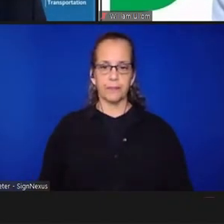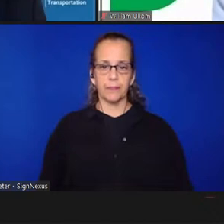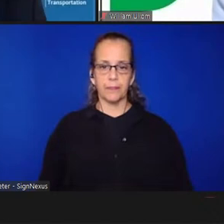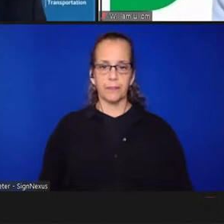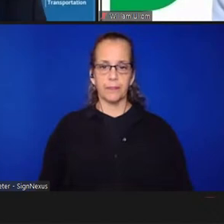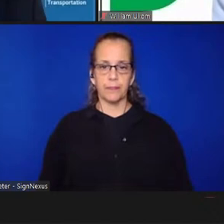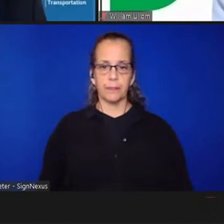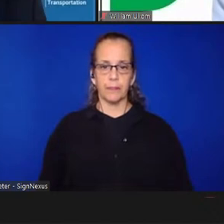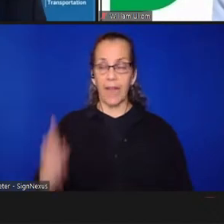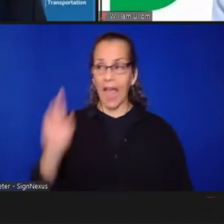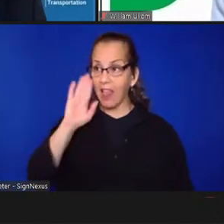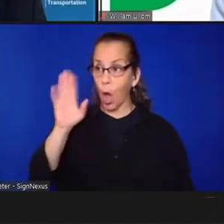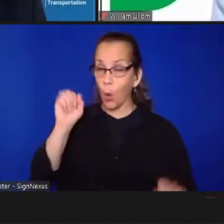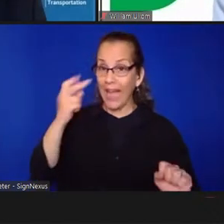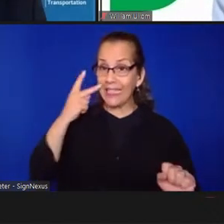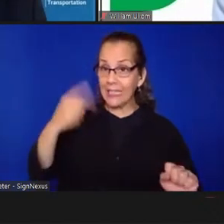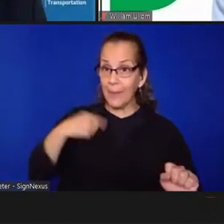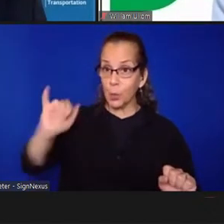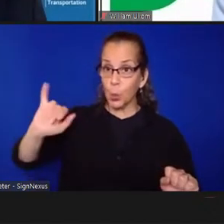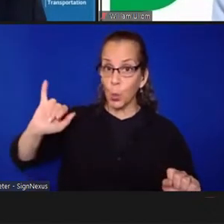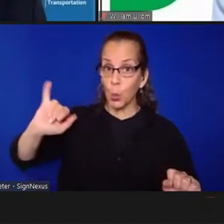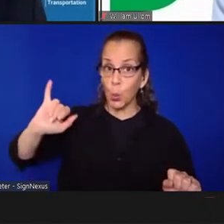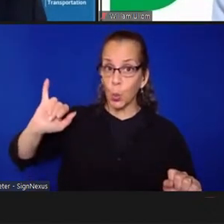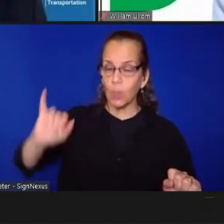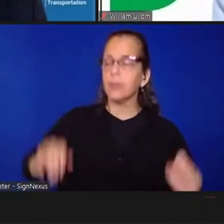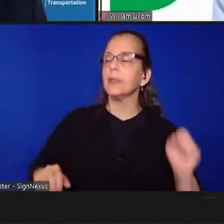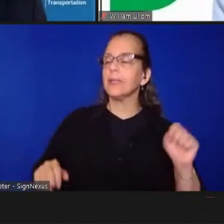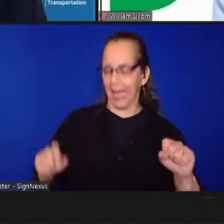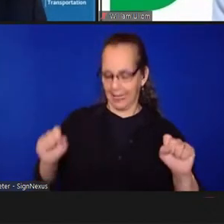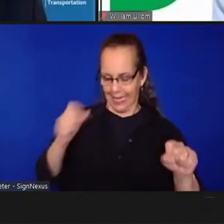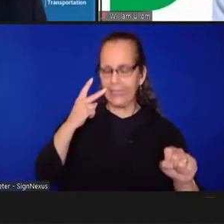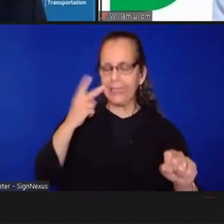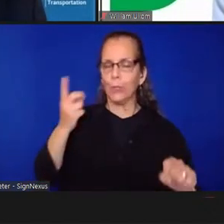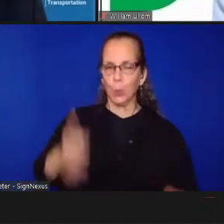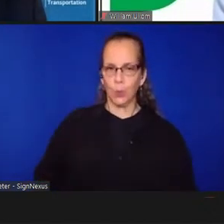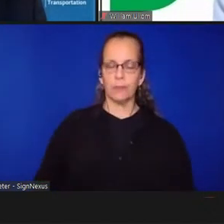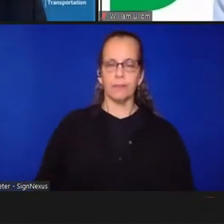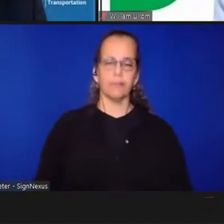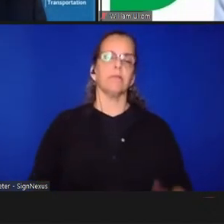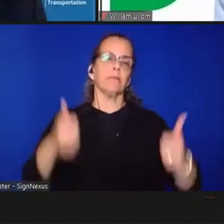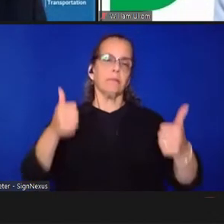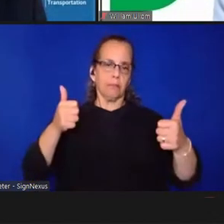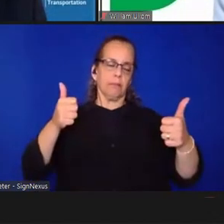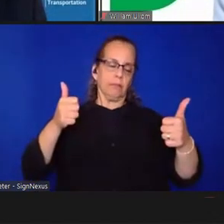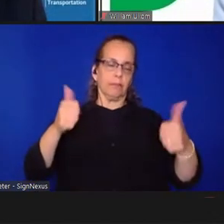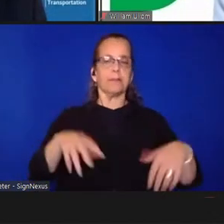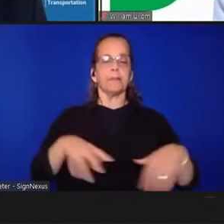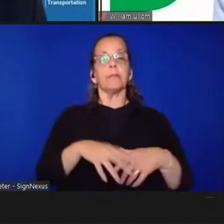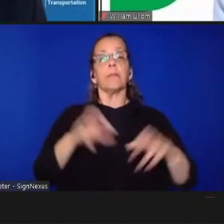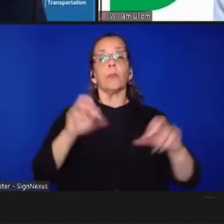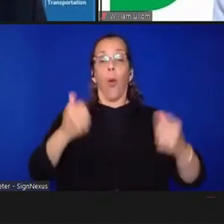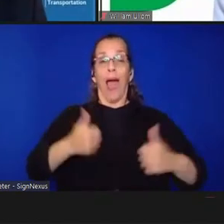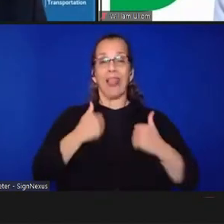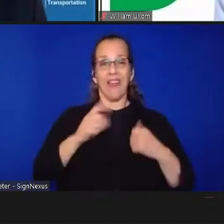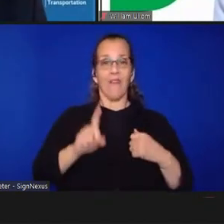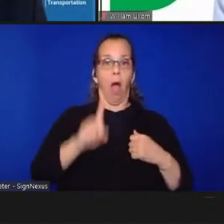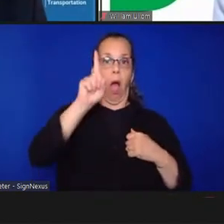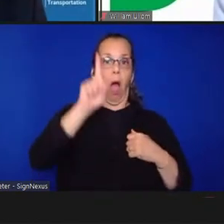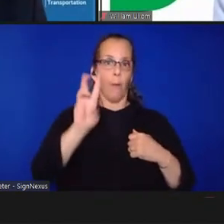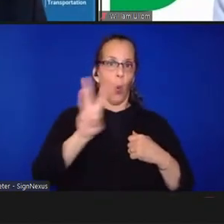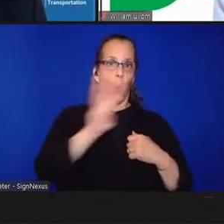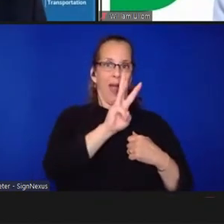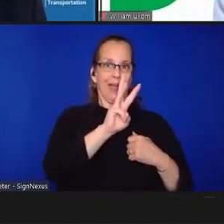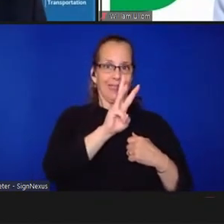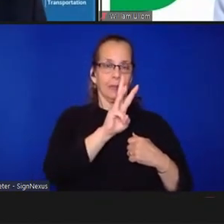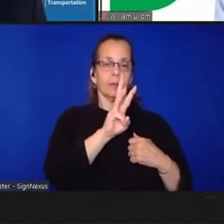all right hello can you see me also yes we can okay very good uh I live on the upper west side of Manhattan